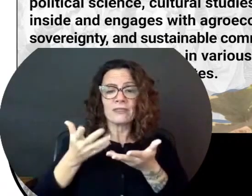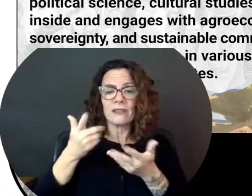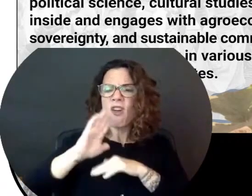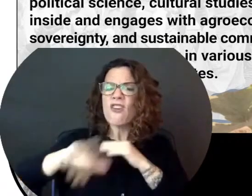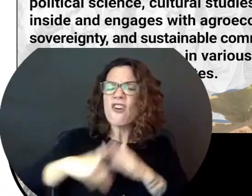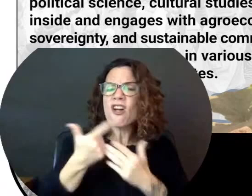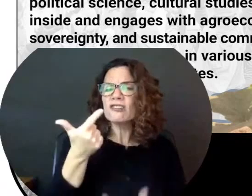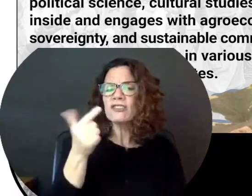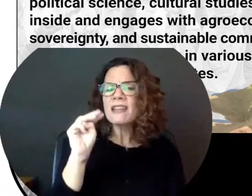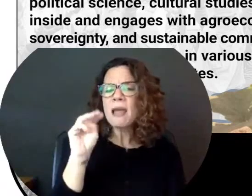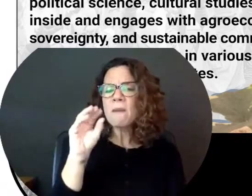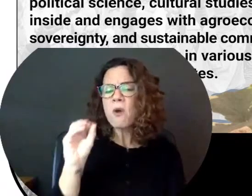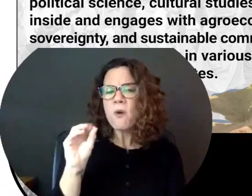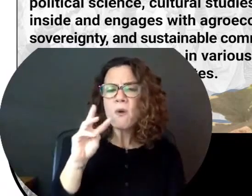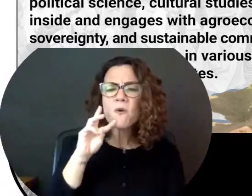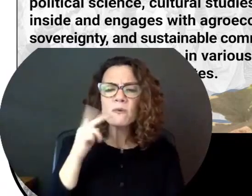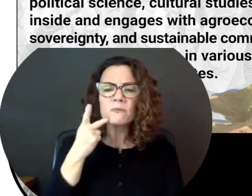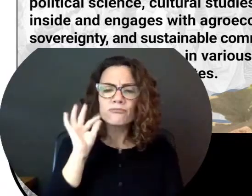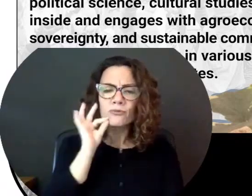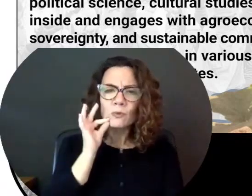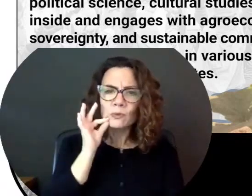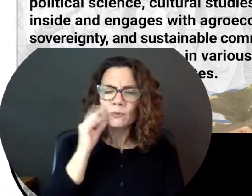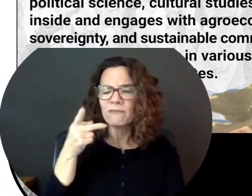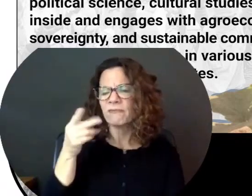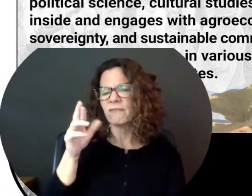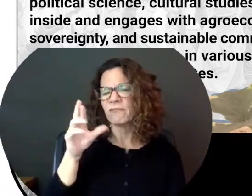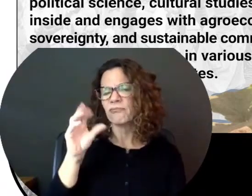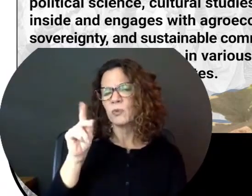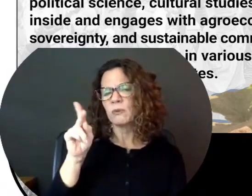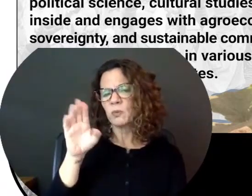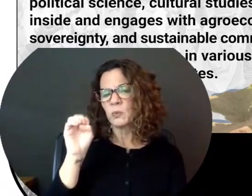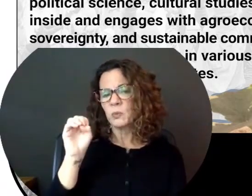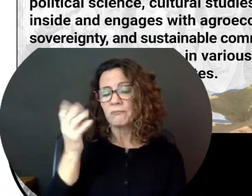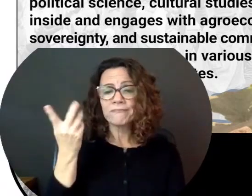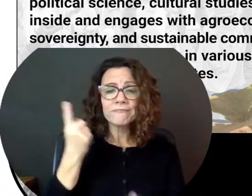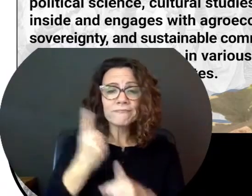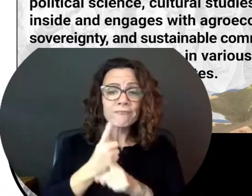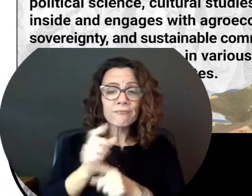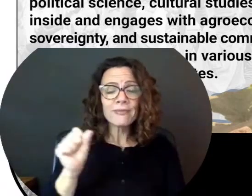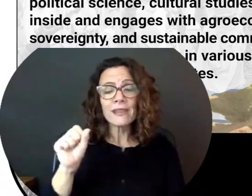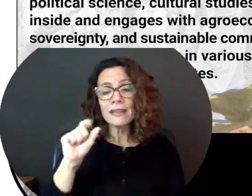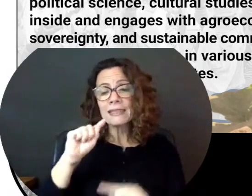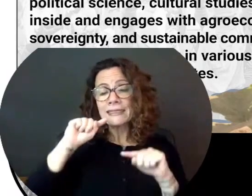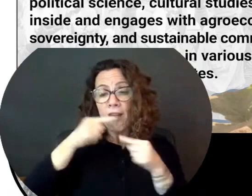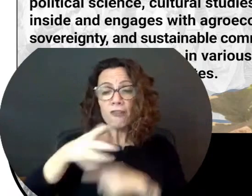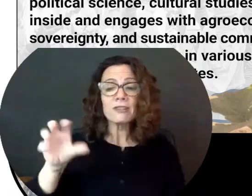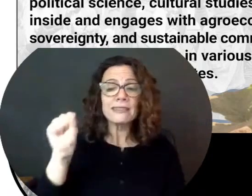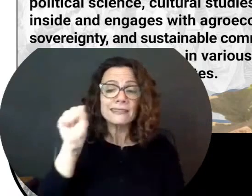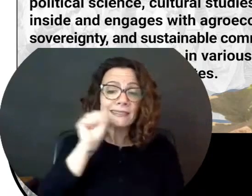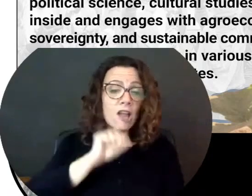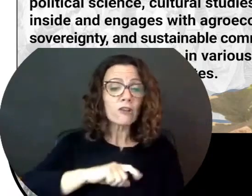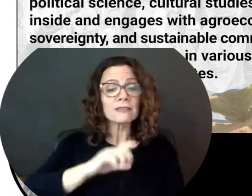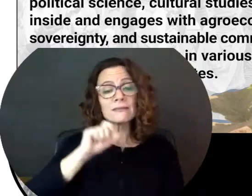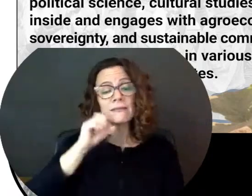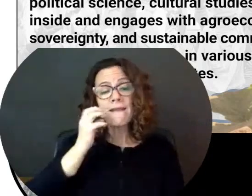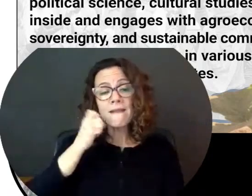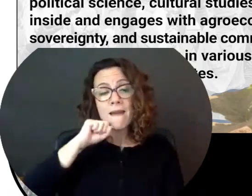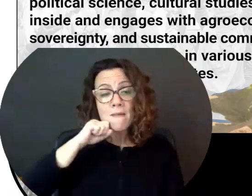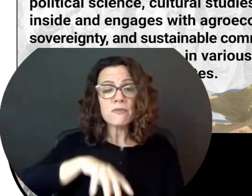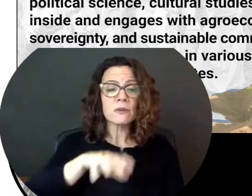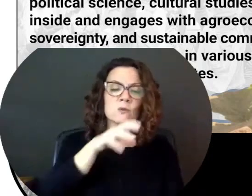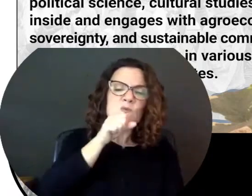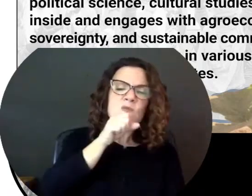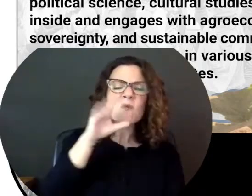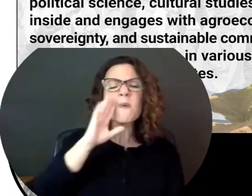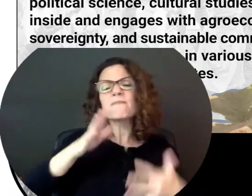carrots, apples, oranges, just the basic fruit and vegetables that probably would come